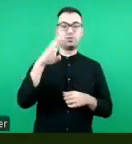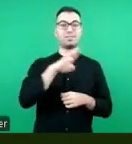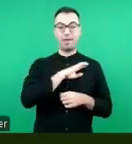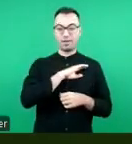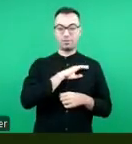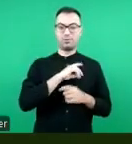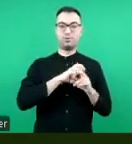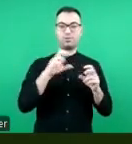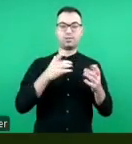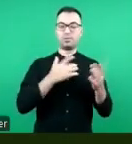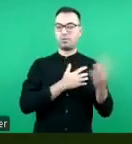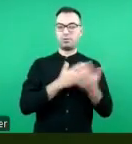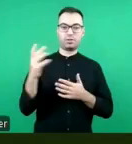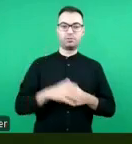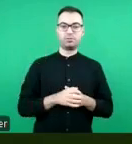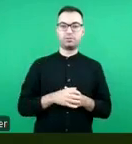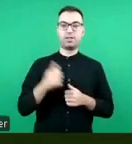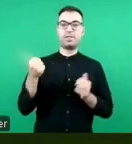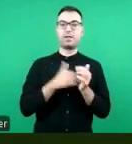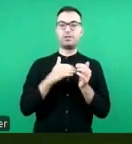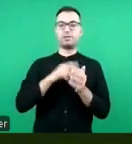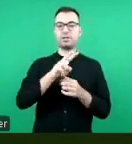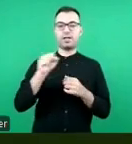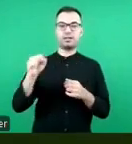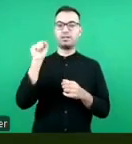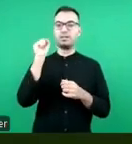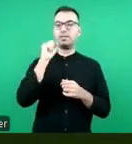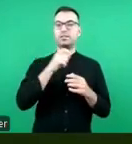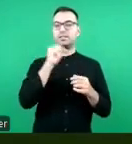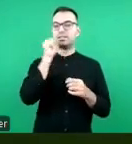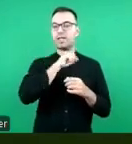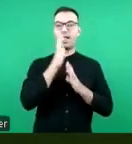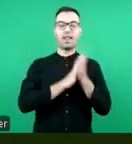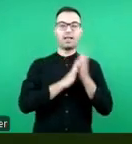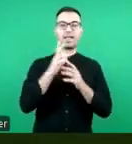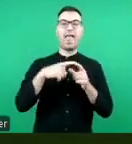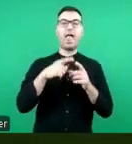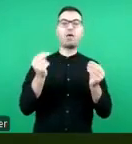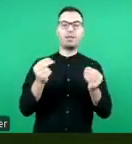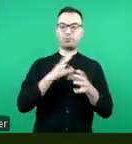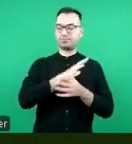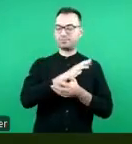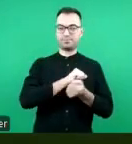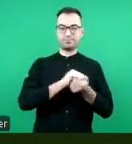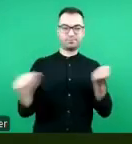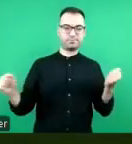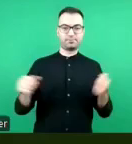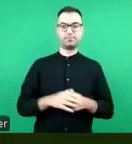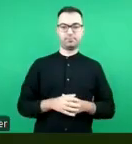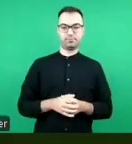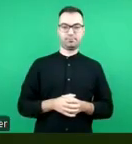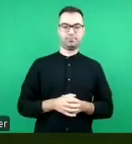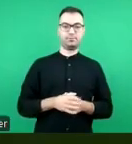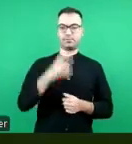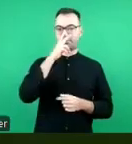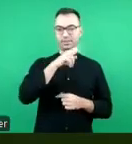the disturbance, and with thousands of hectares of old-growth eucalypt forest have been killed. As you can see, up to the